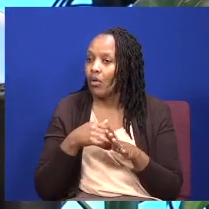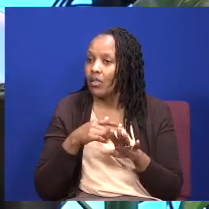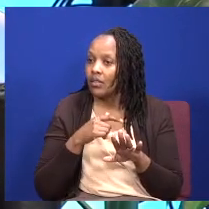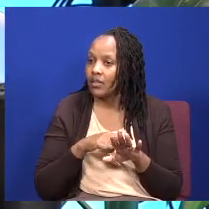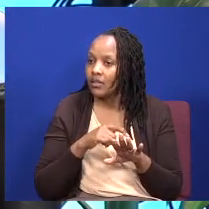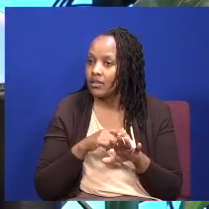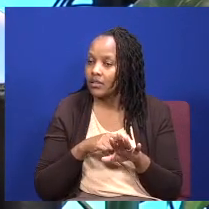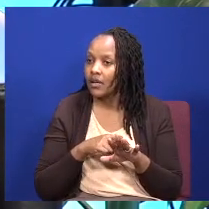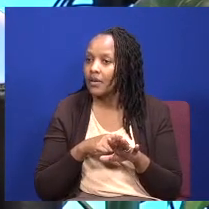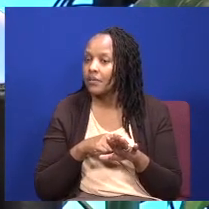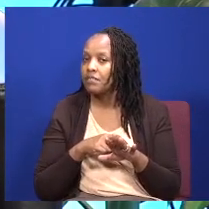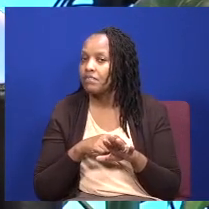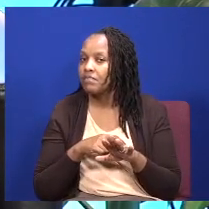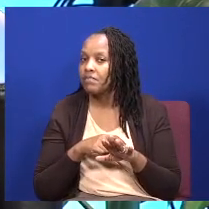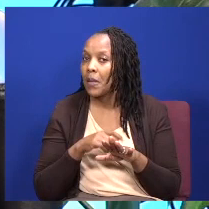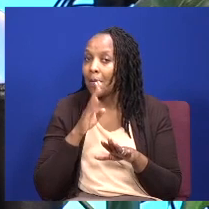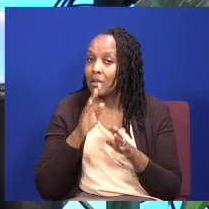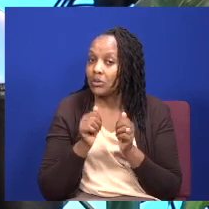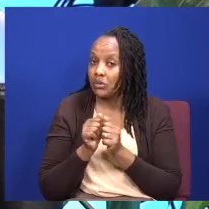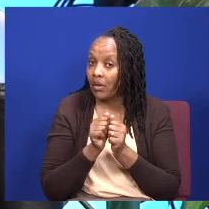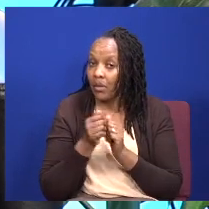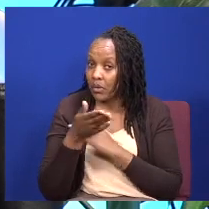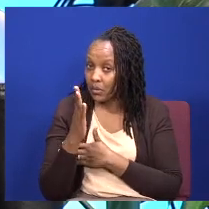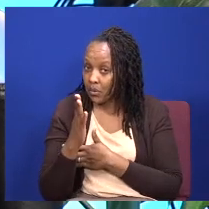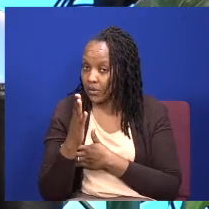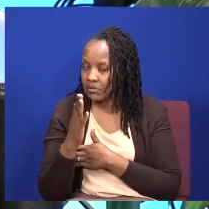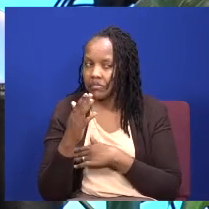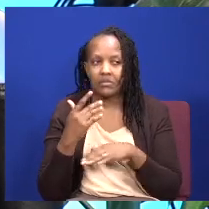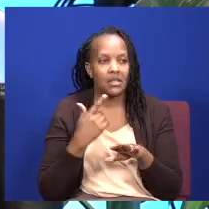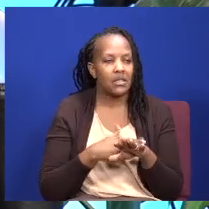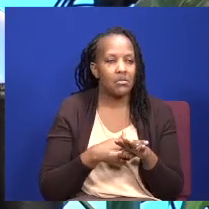think, be with God. Mm-hmm. When you're going in